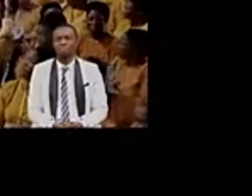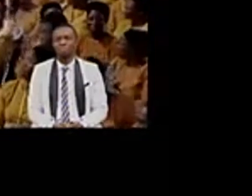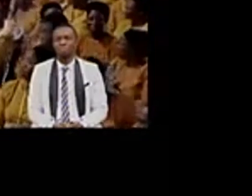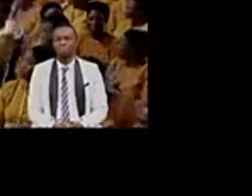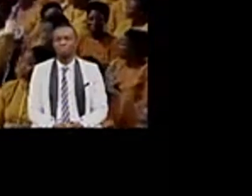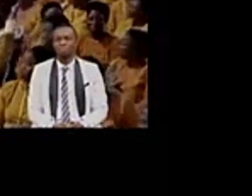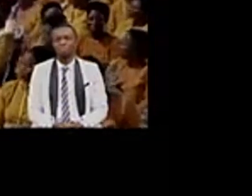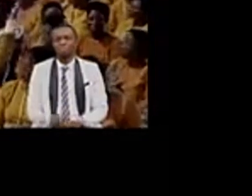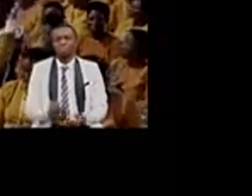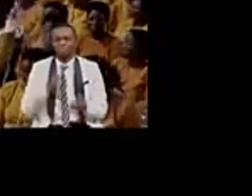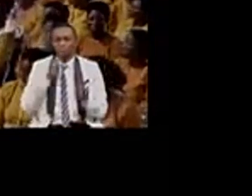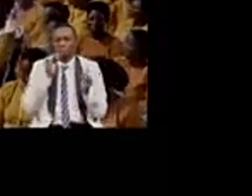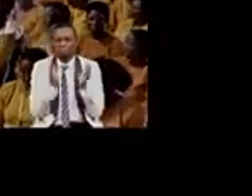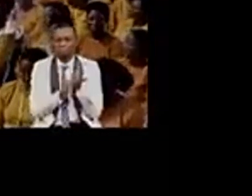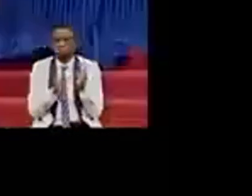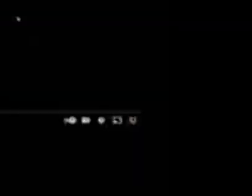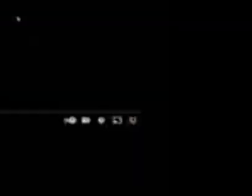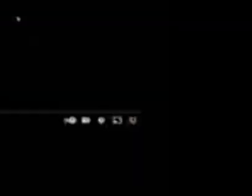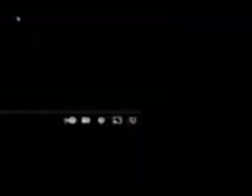Praise the Lord.